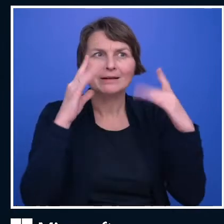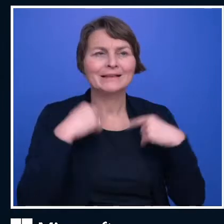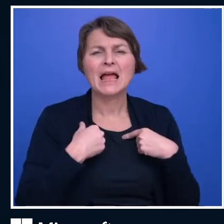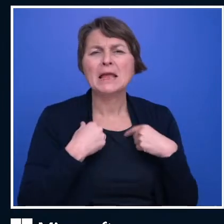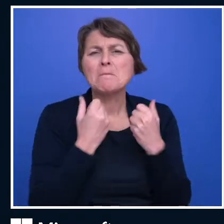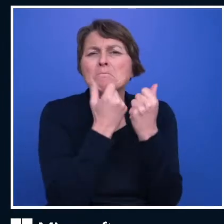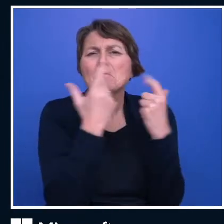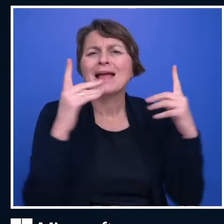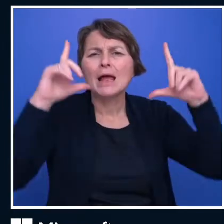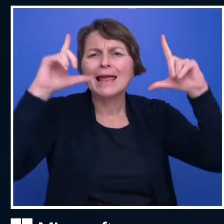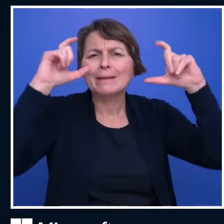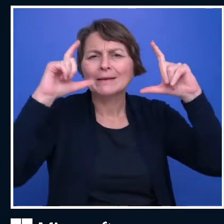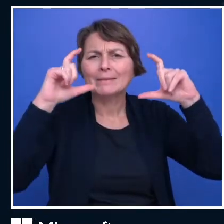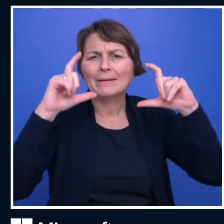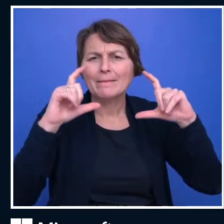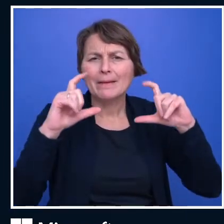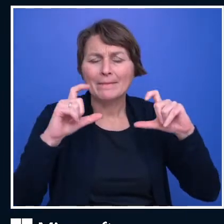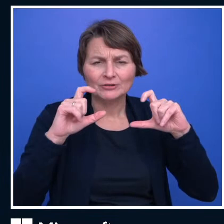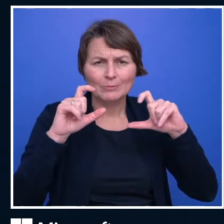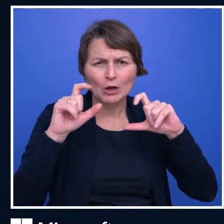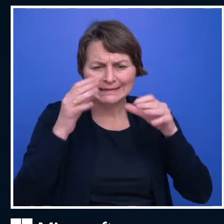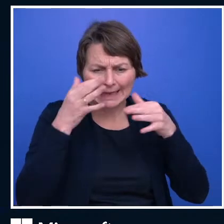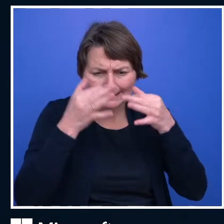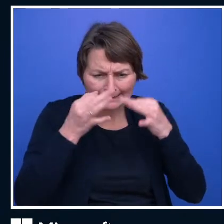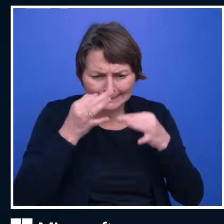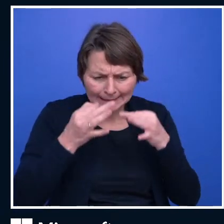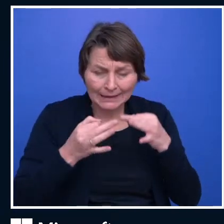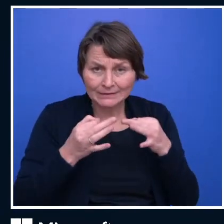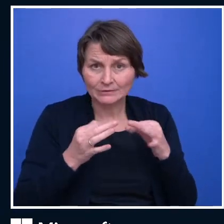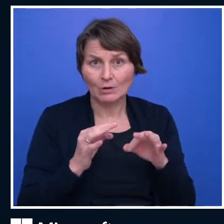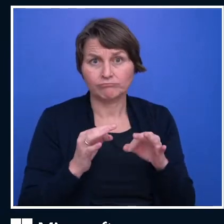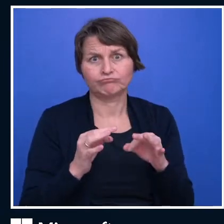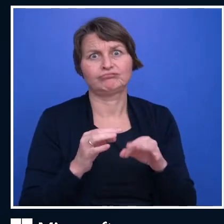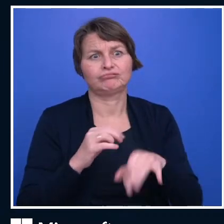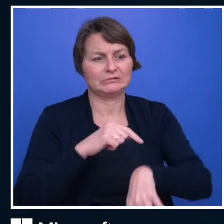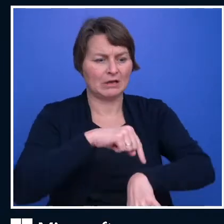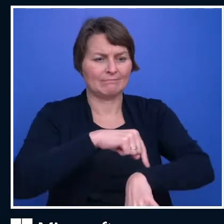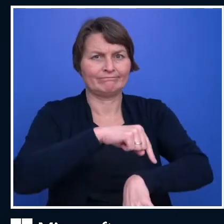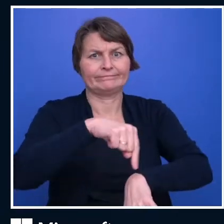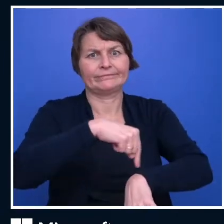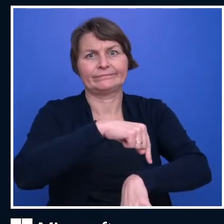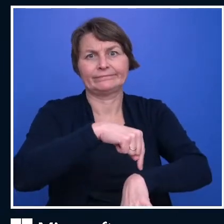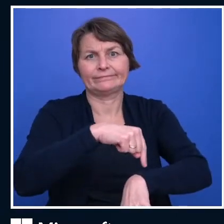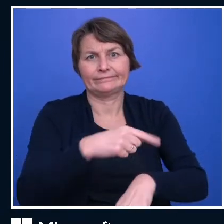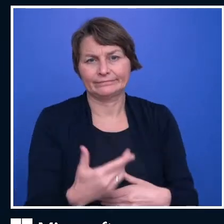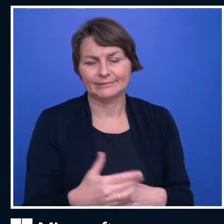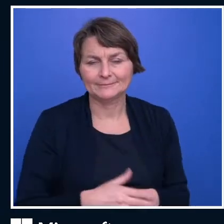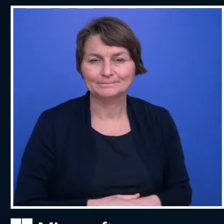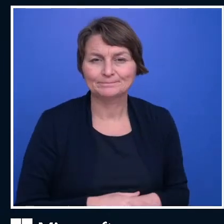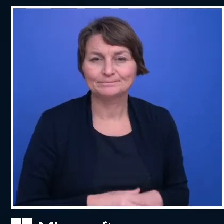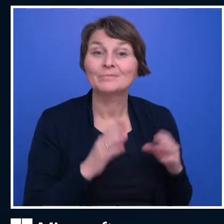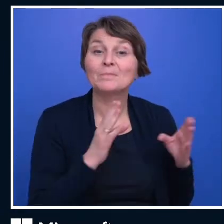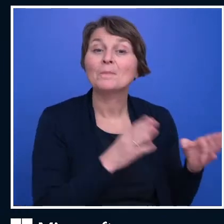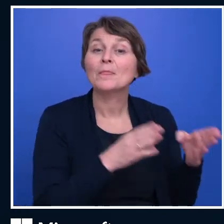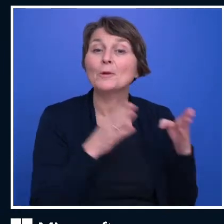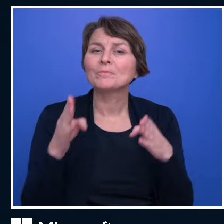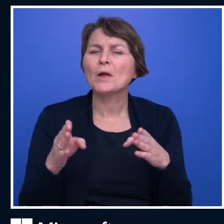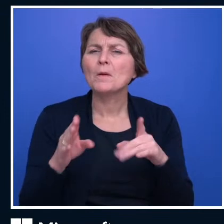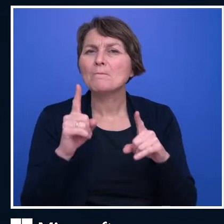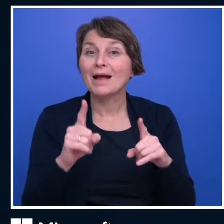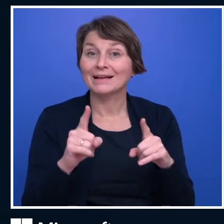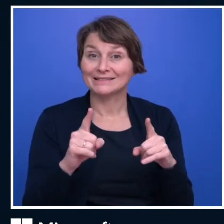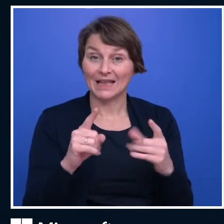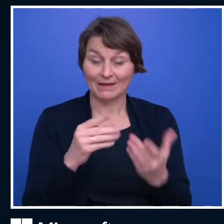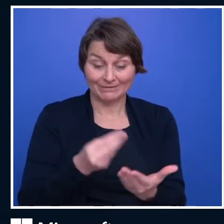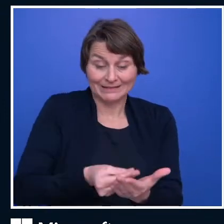would be an incredibly time-consuming process. So next up is finding patterns. At this point, the